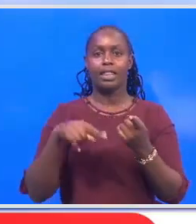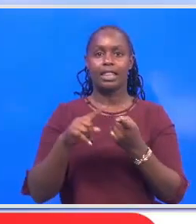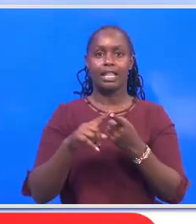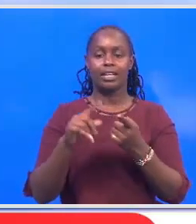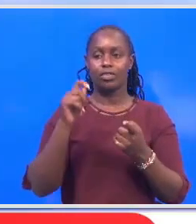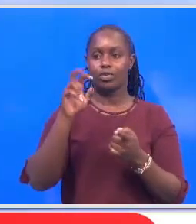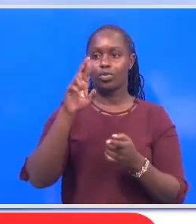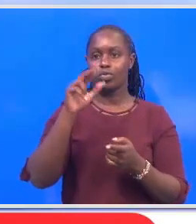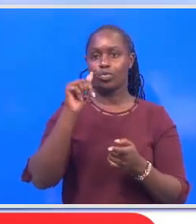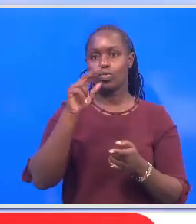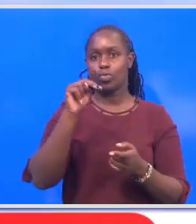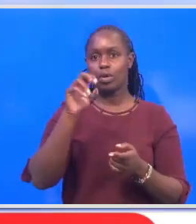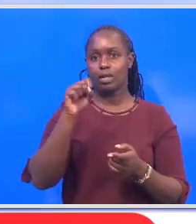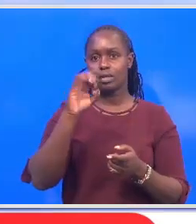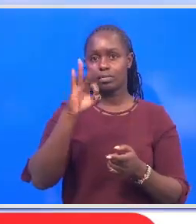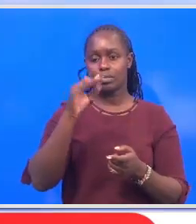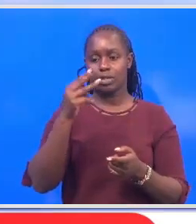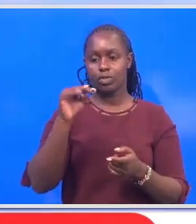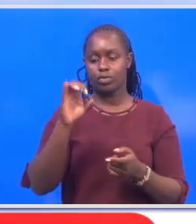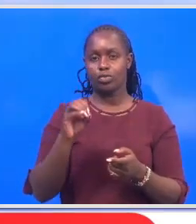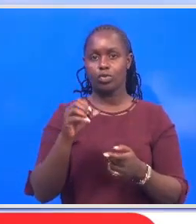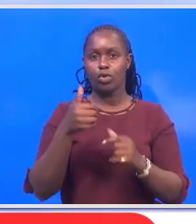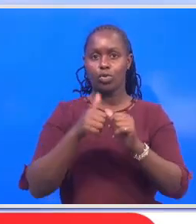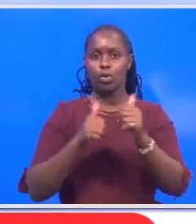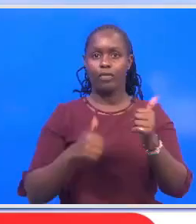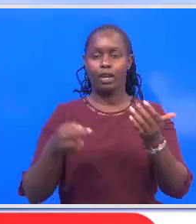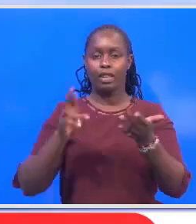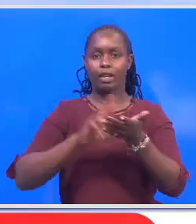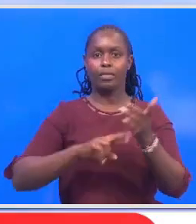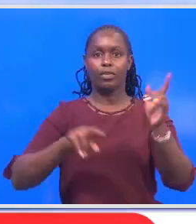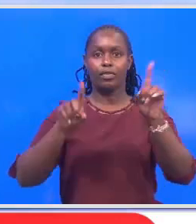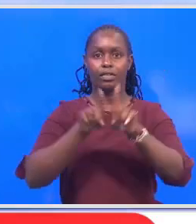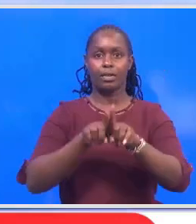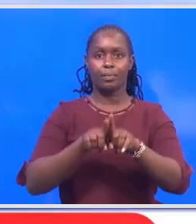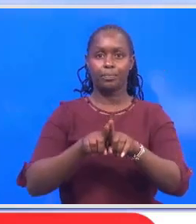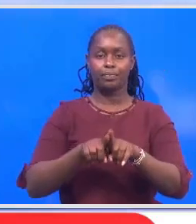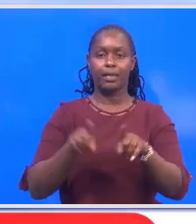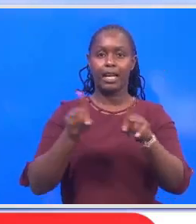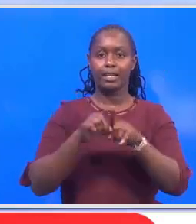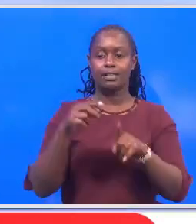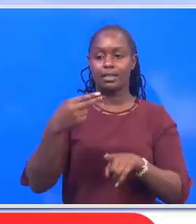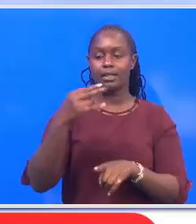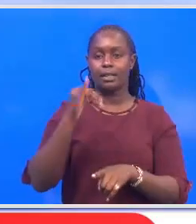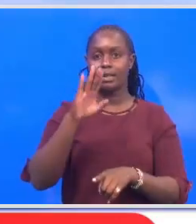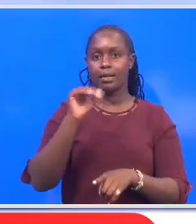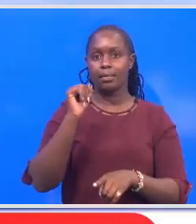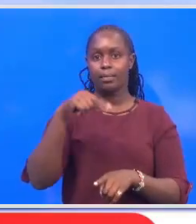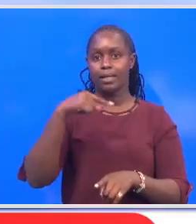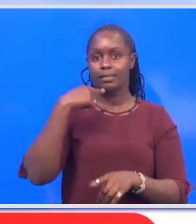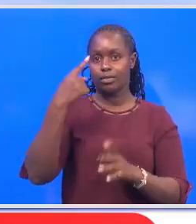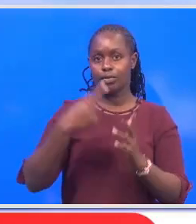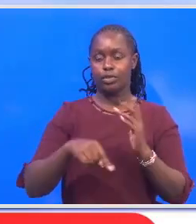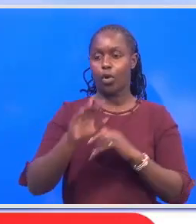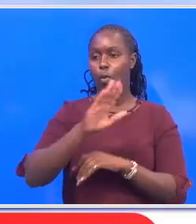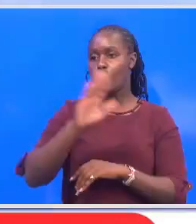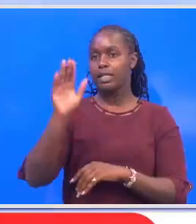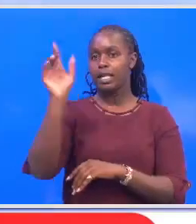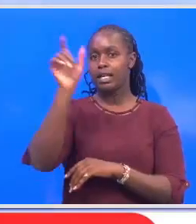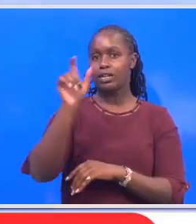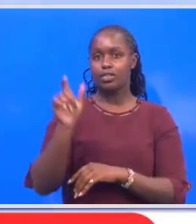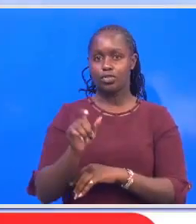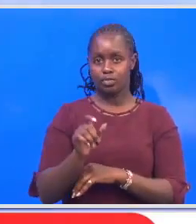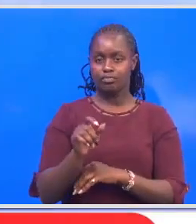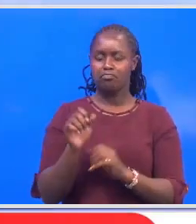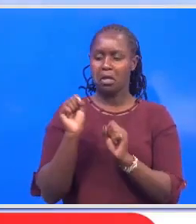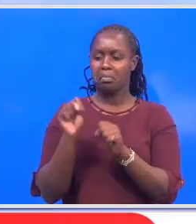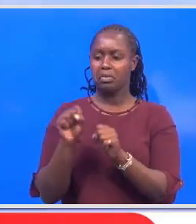networks to avoid a repeat of the same. Now, as Hibak Saeed now reports, the Western region still remains the likely